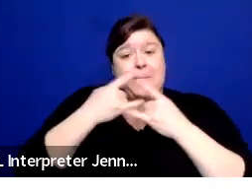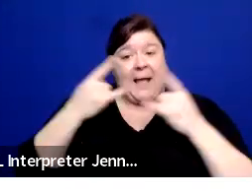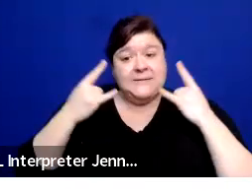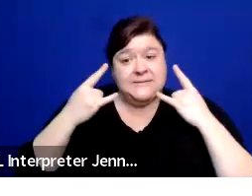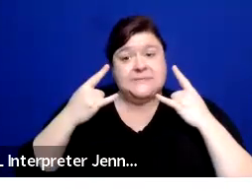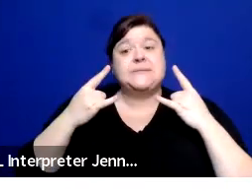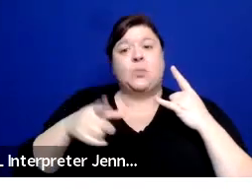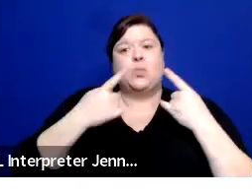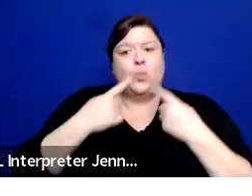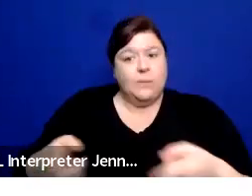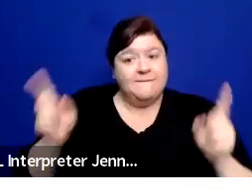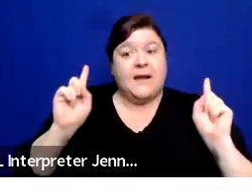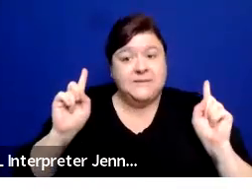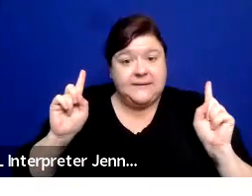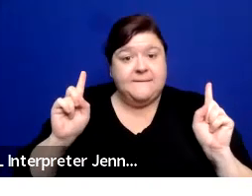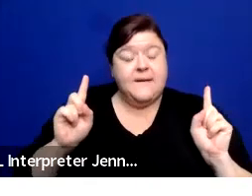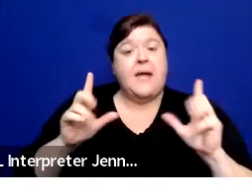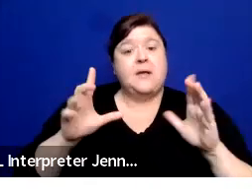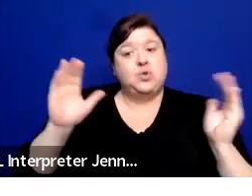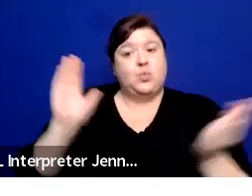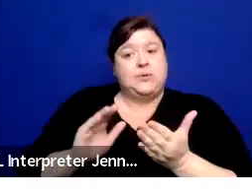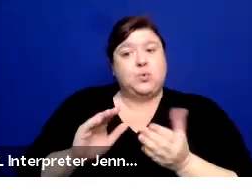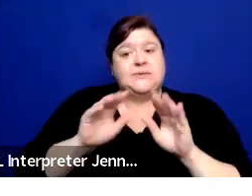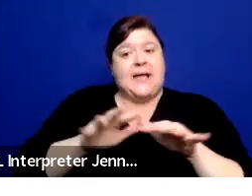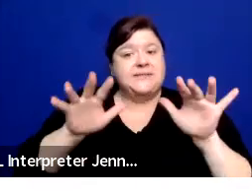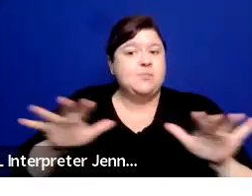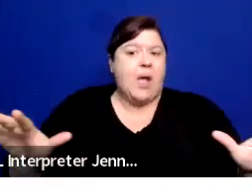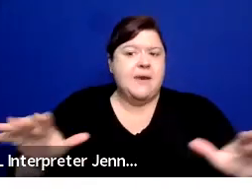masking in reducing the spread of the COVID virus.